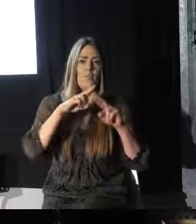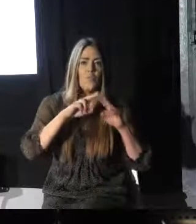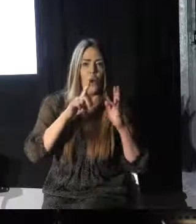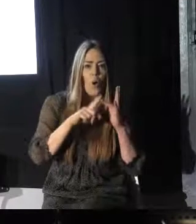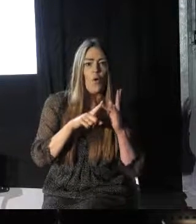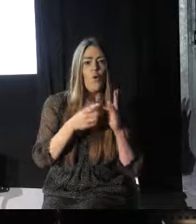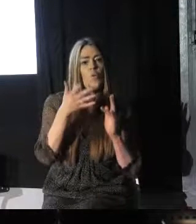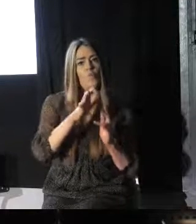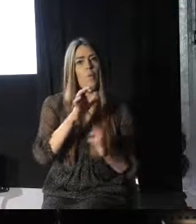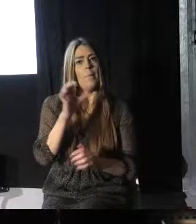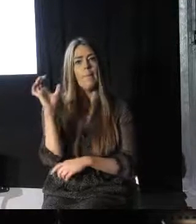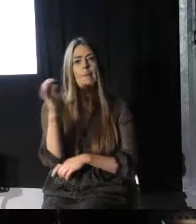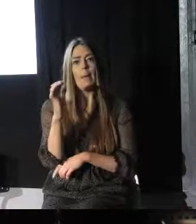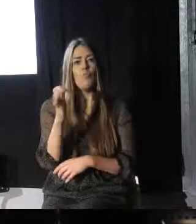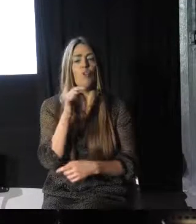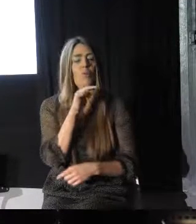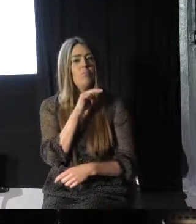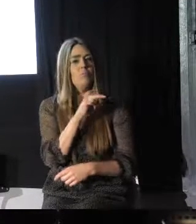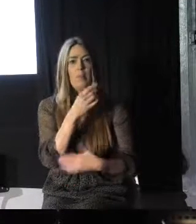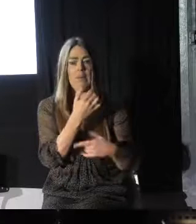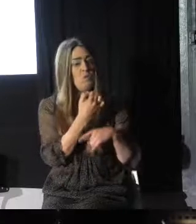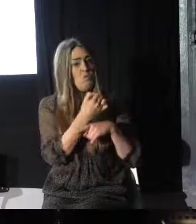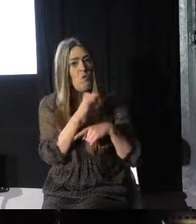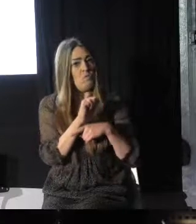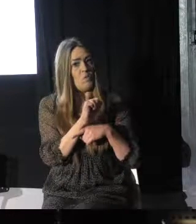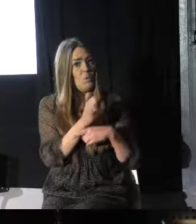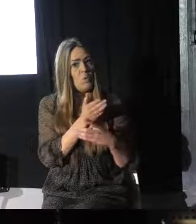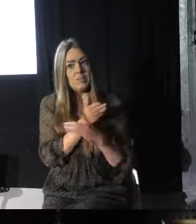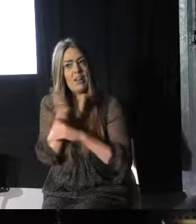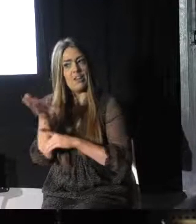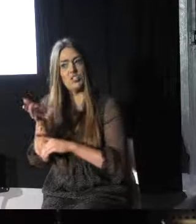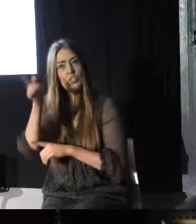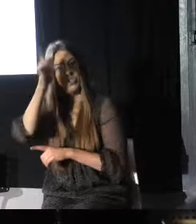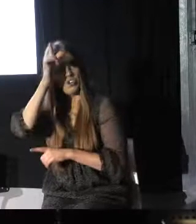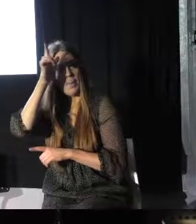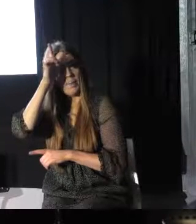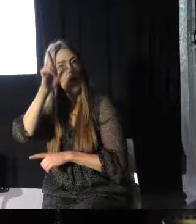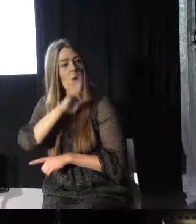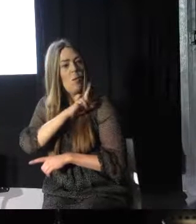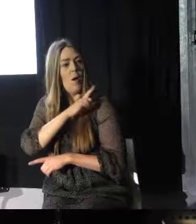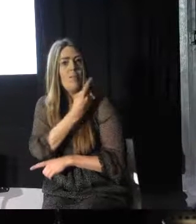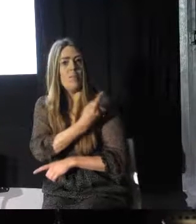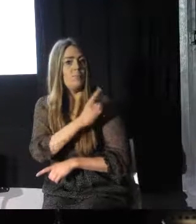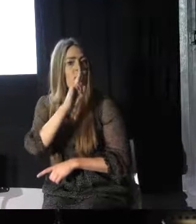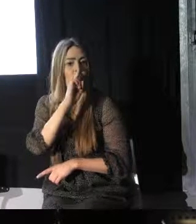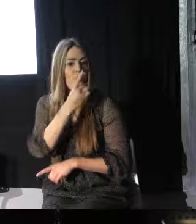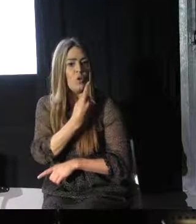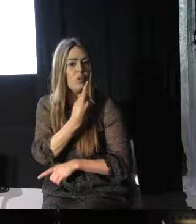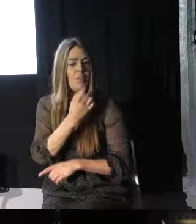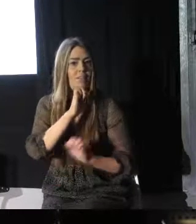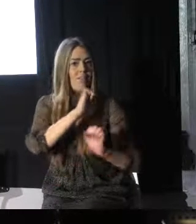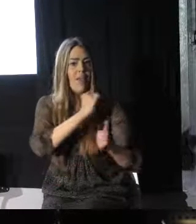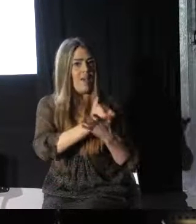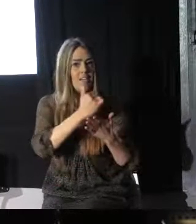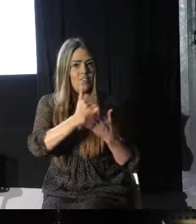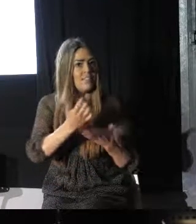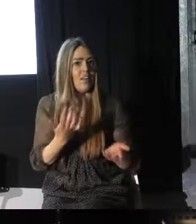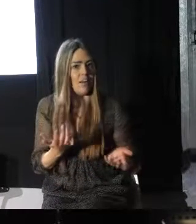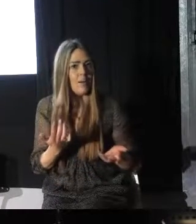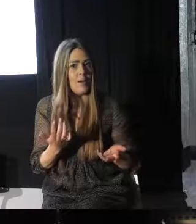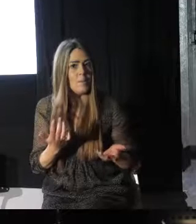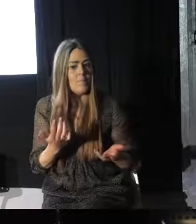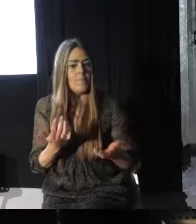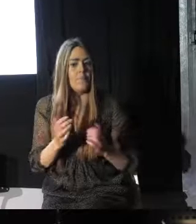Cameroon, an academic group, were refused entry to Germany because they couldn't get their Schengen visa. And you'll read about